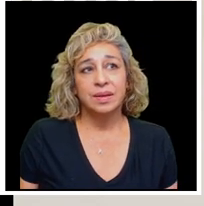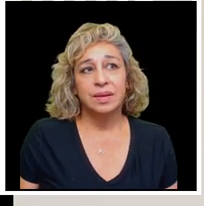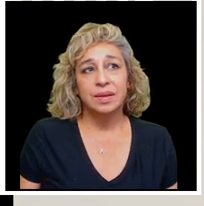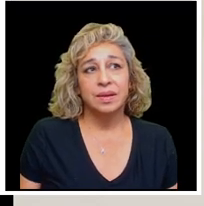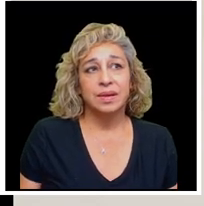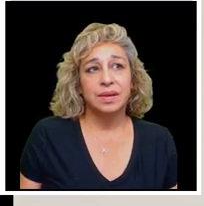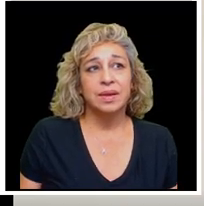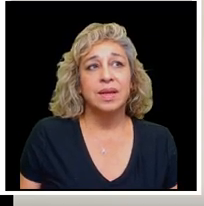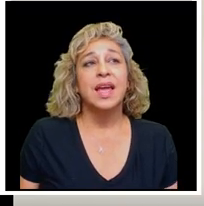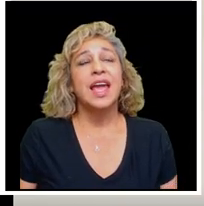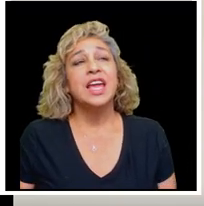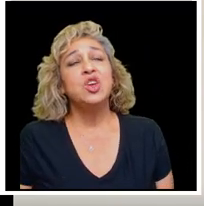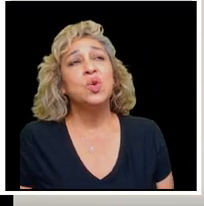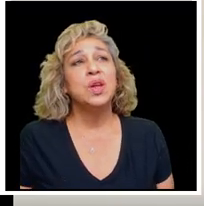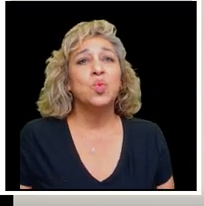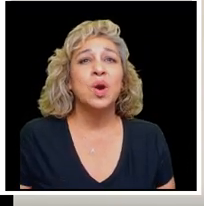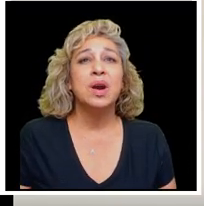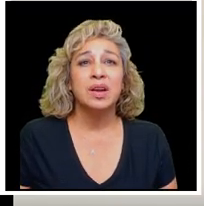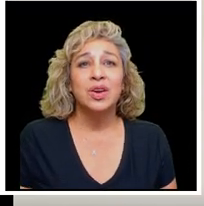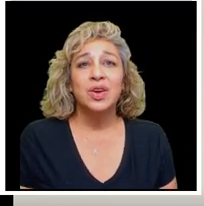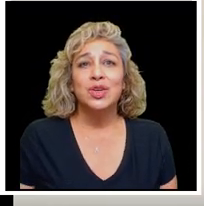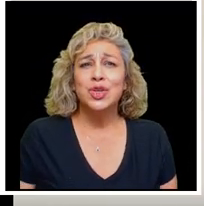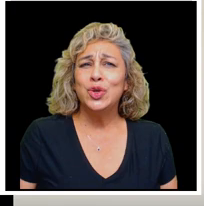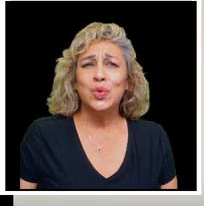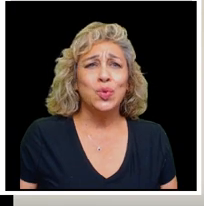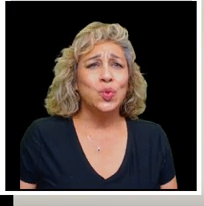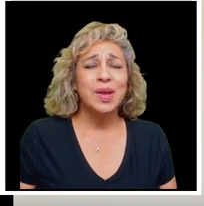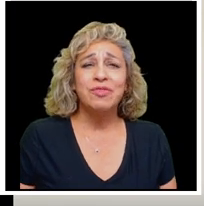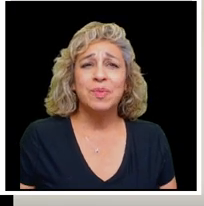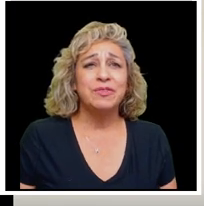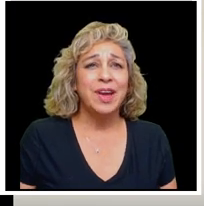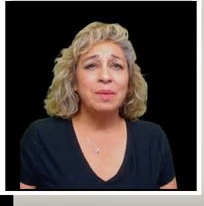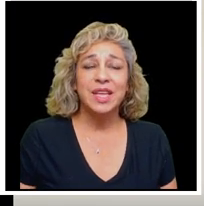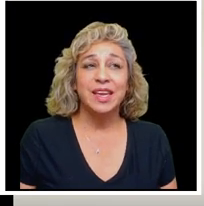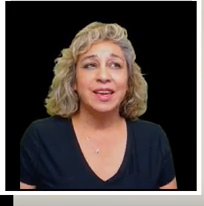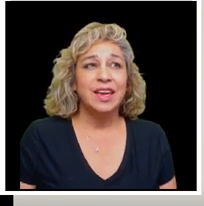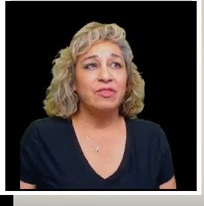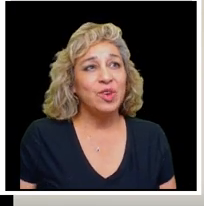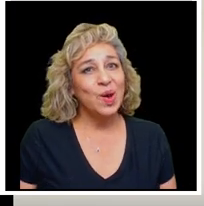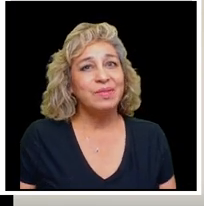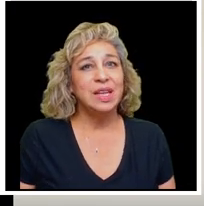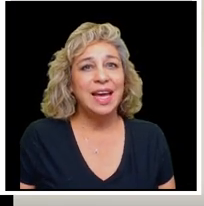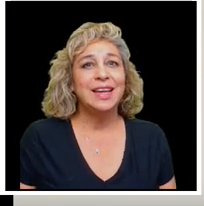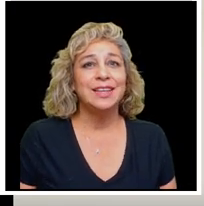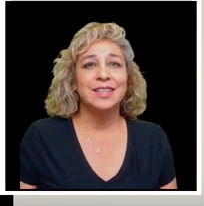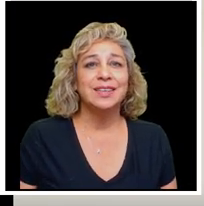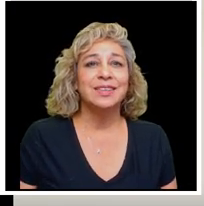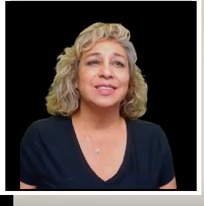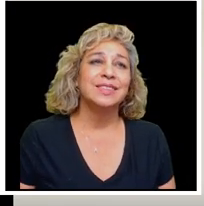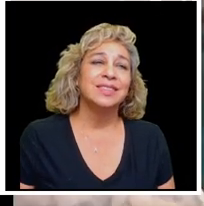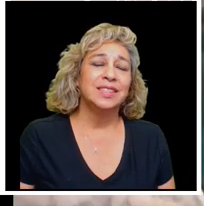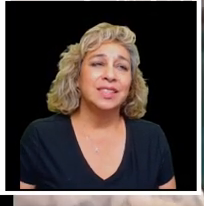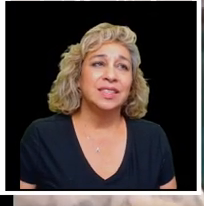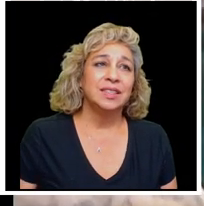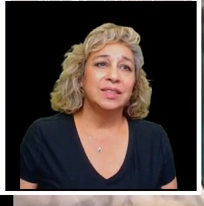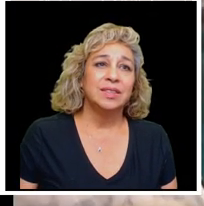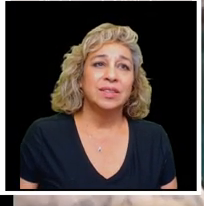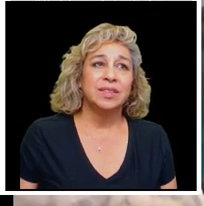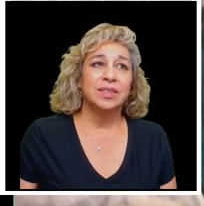and you can work 2/3 from the family if you had the land